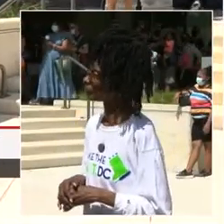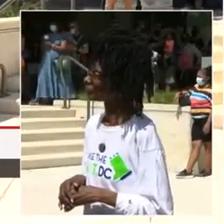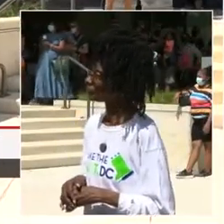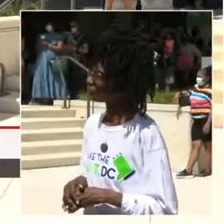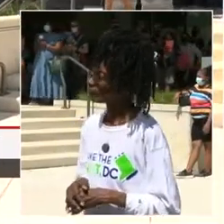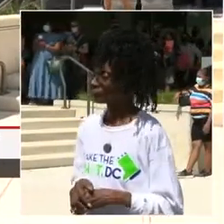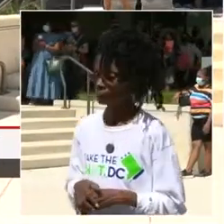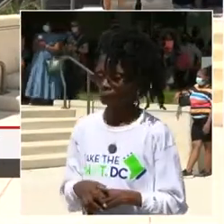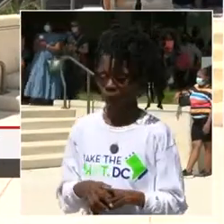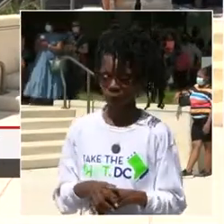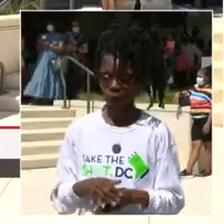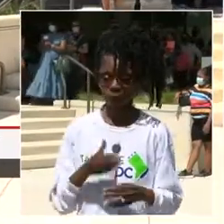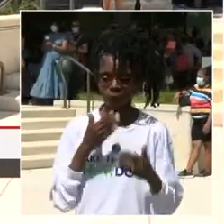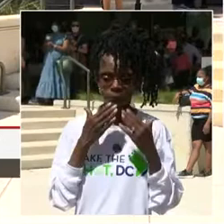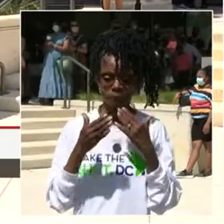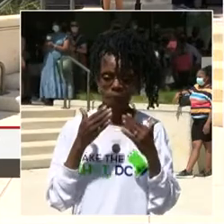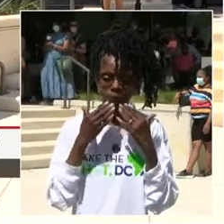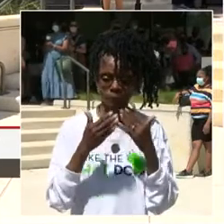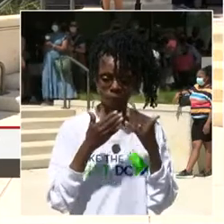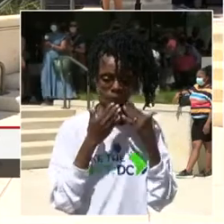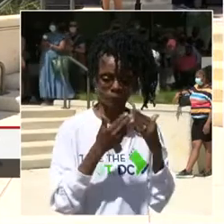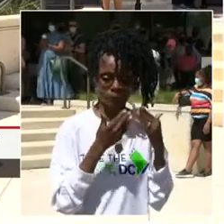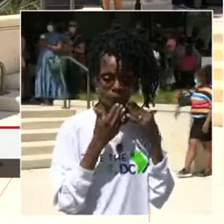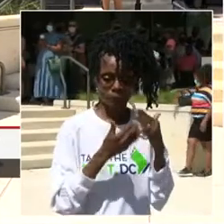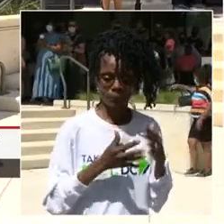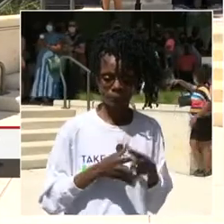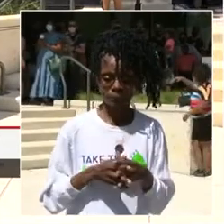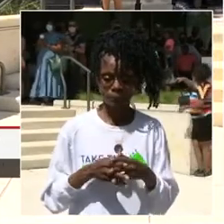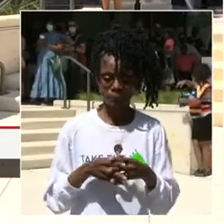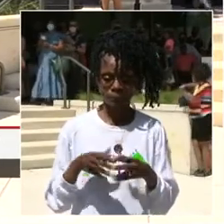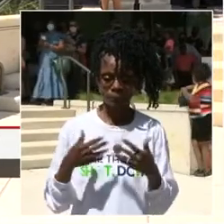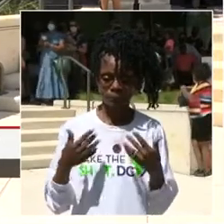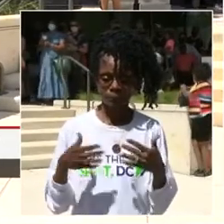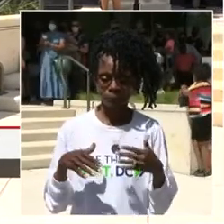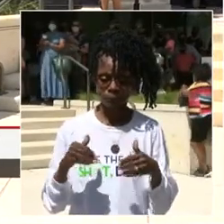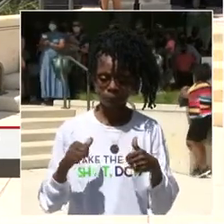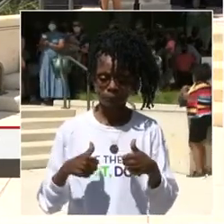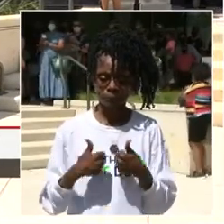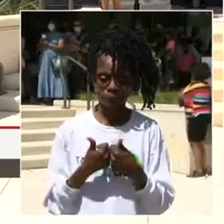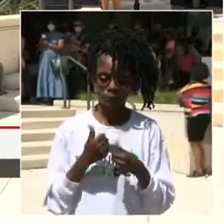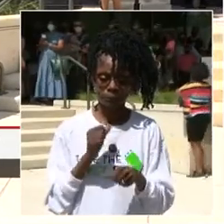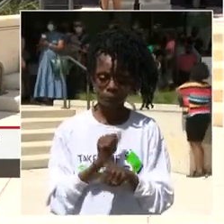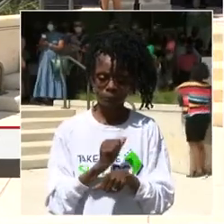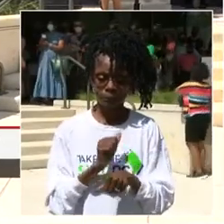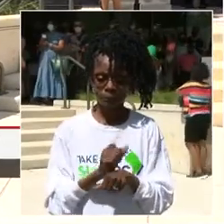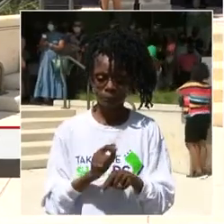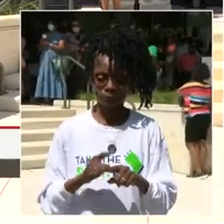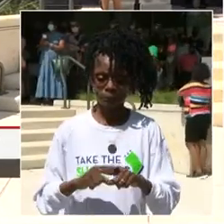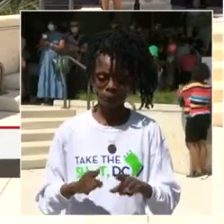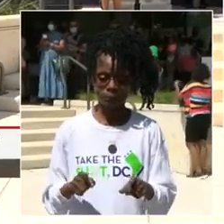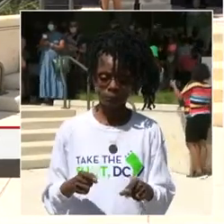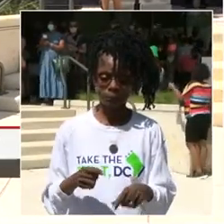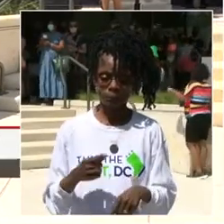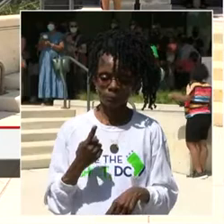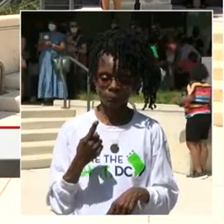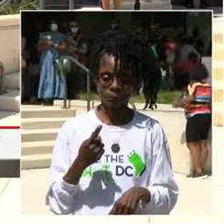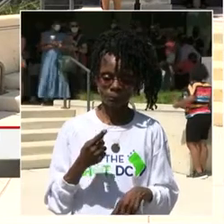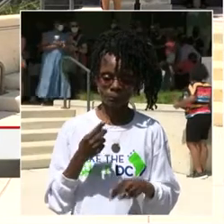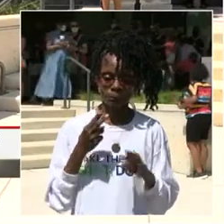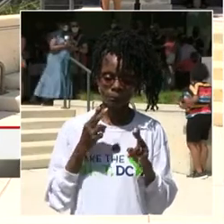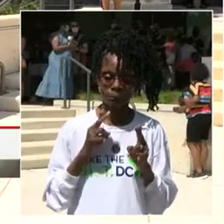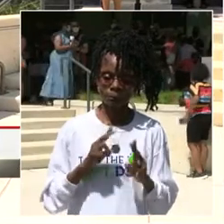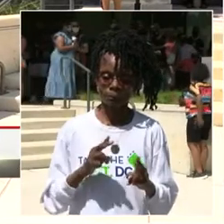Thank you, Councilmember Allen. It is a challenging job, but it is one that I relish in, and truly an honor to